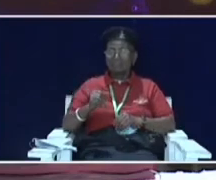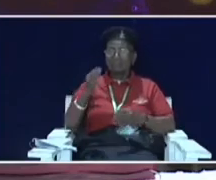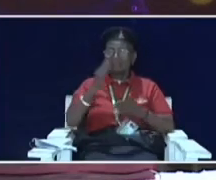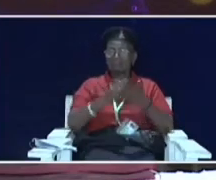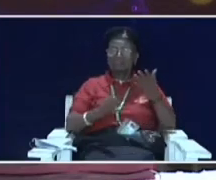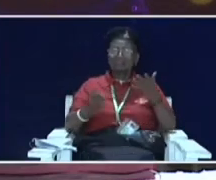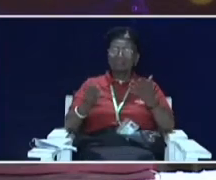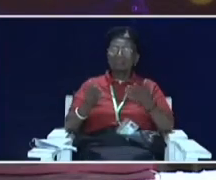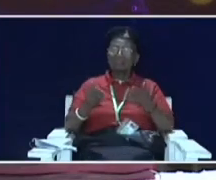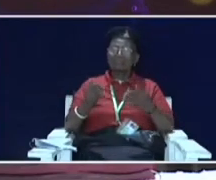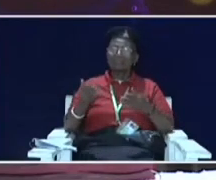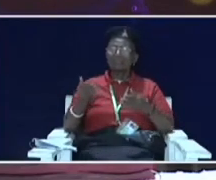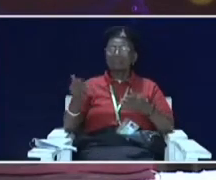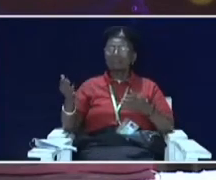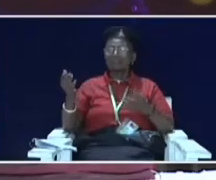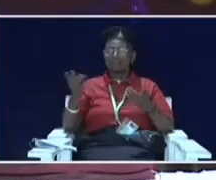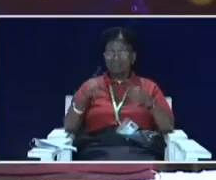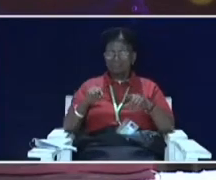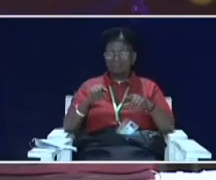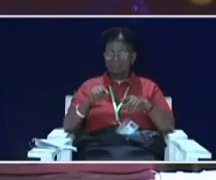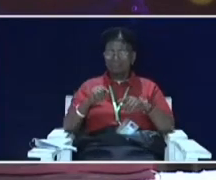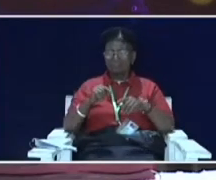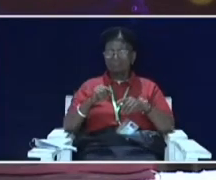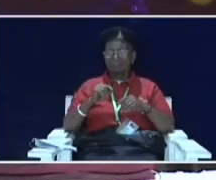Something happened last week.